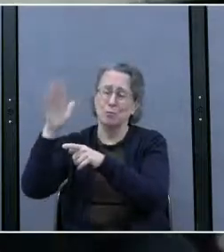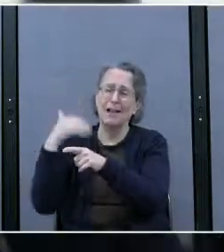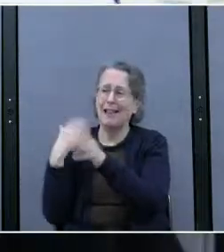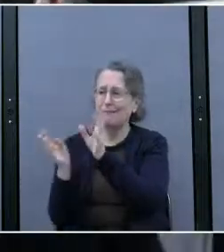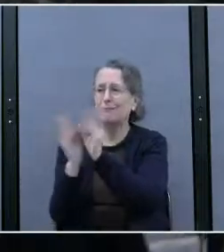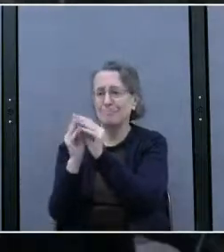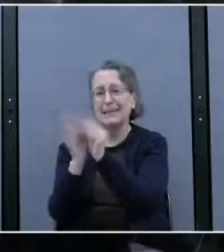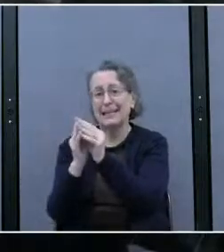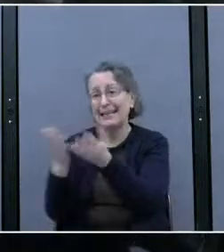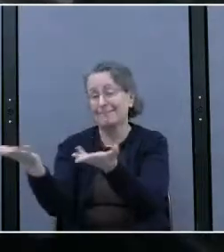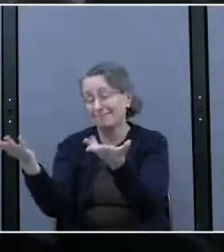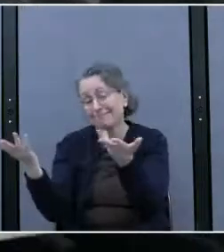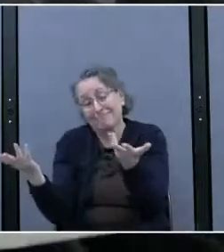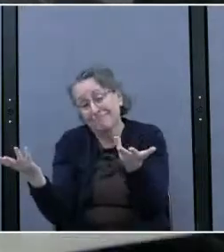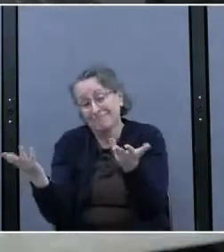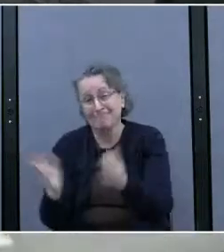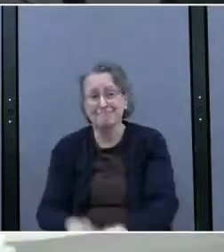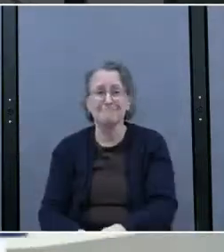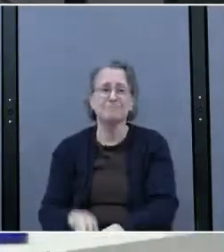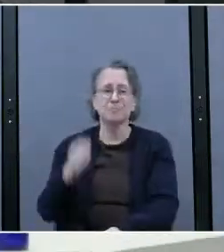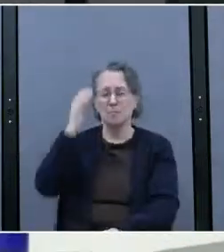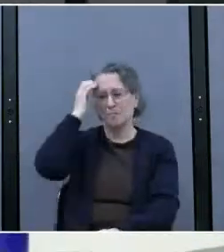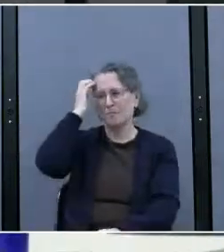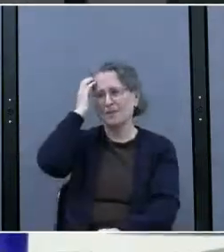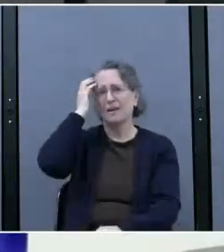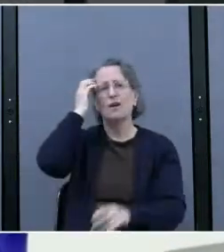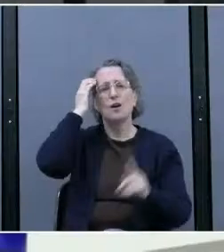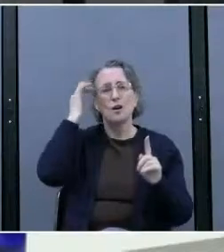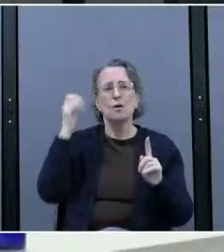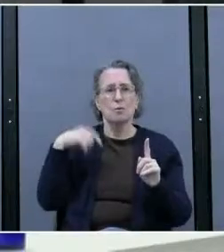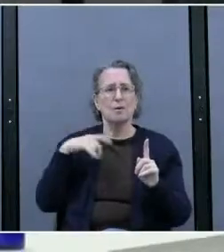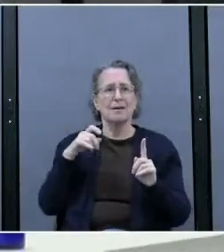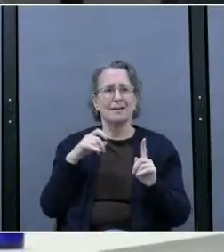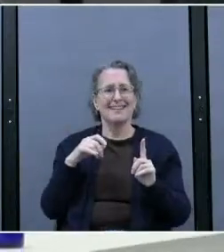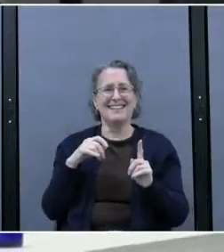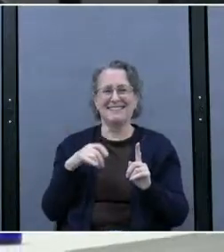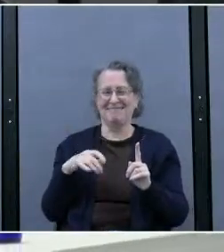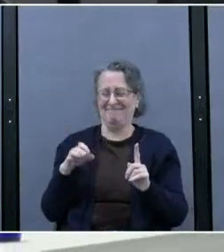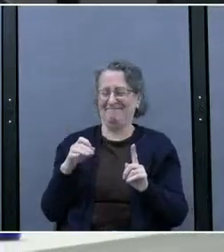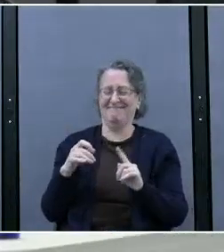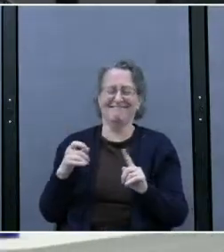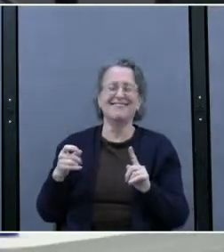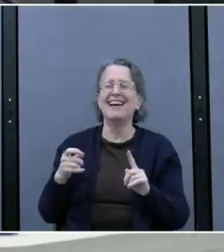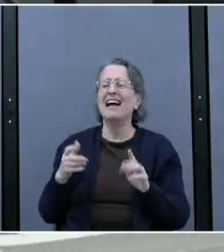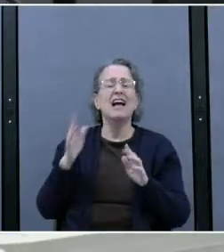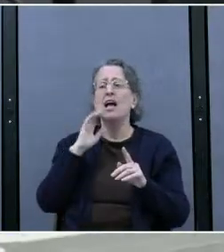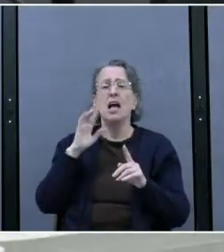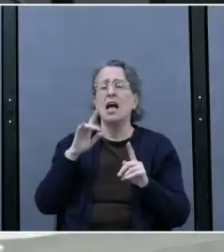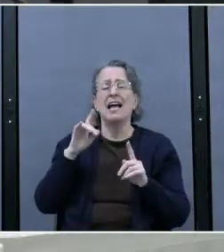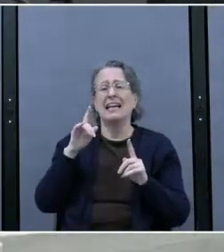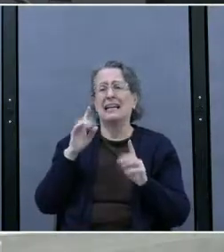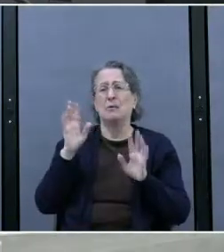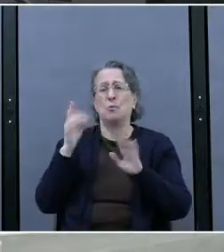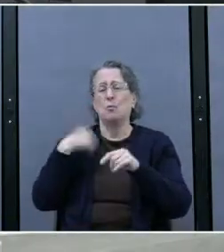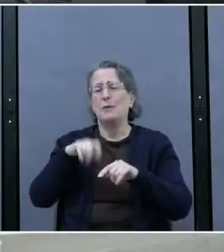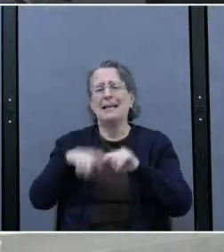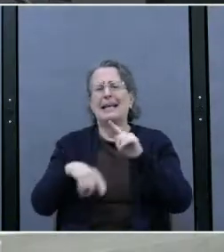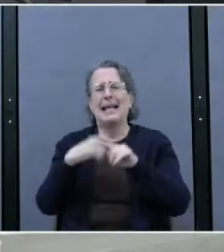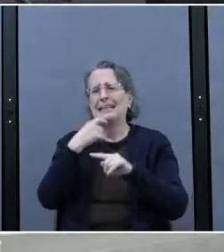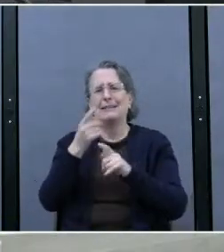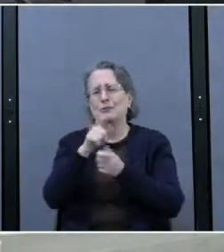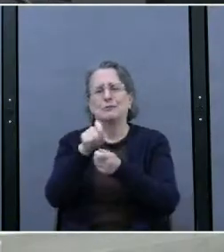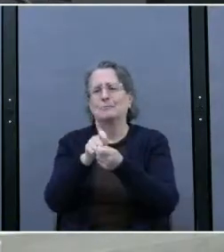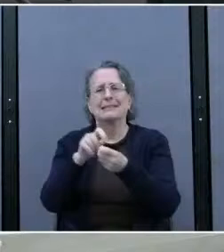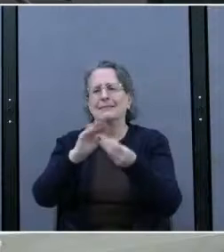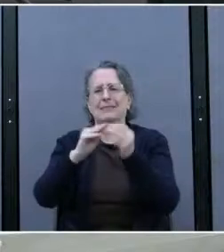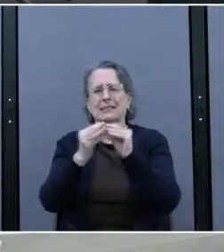out, trying to pin it down to a number is you know, it's going to be really difficult. But yeah, I think it's something that we do need